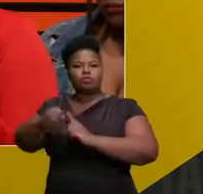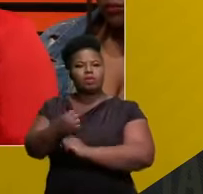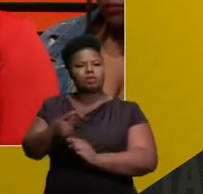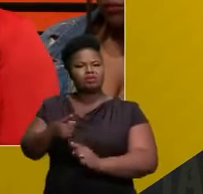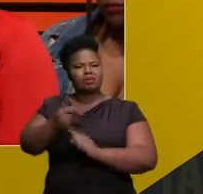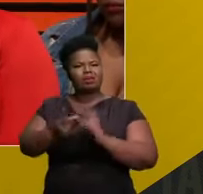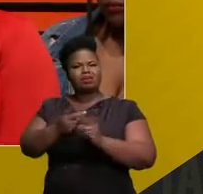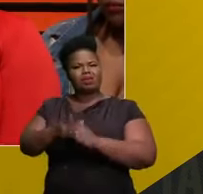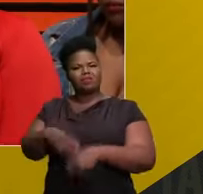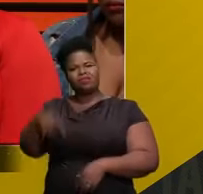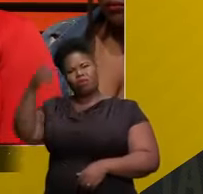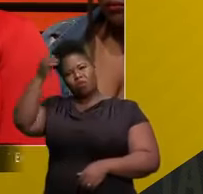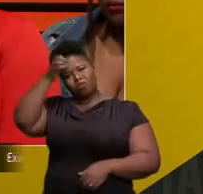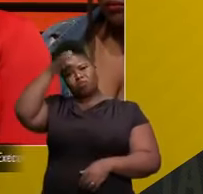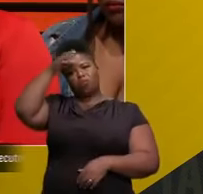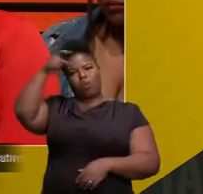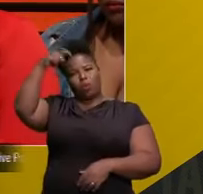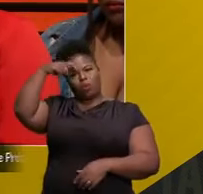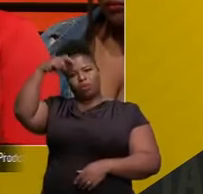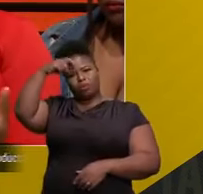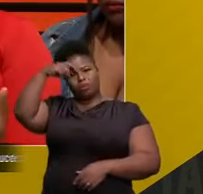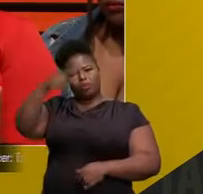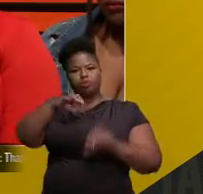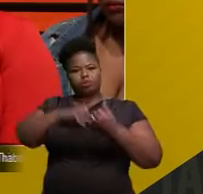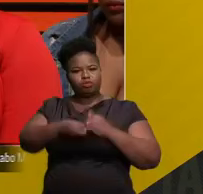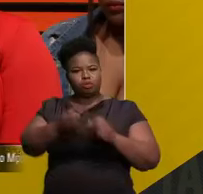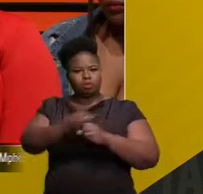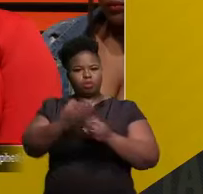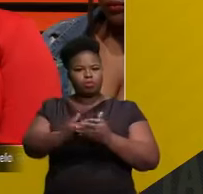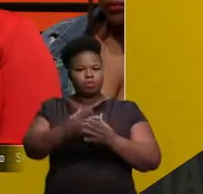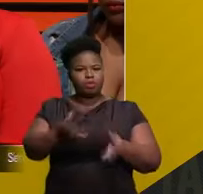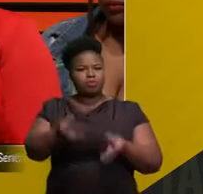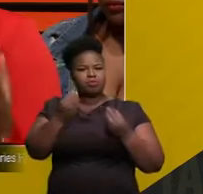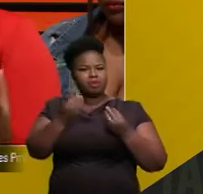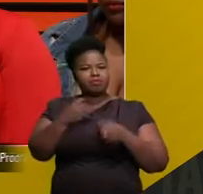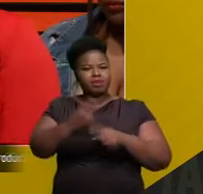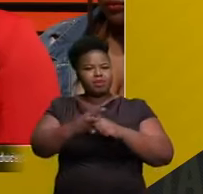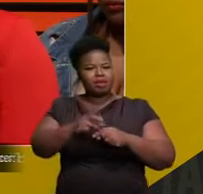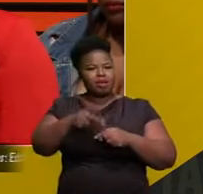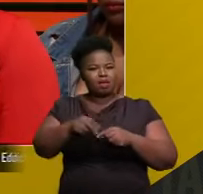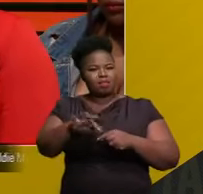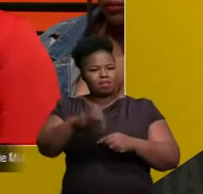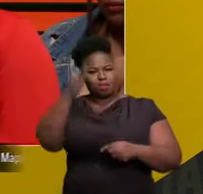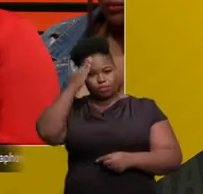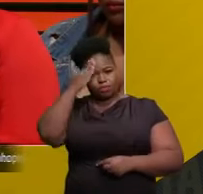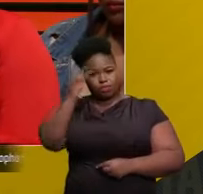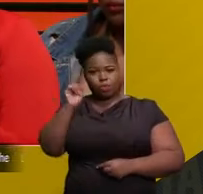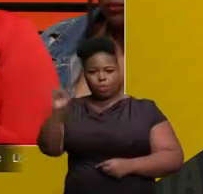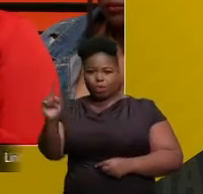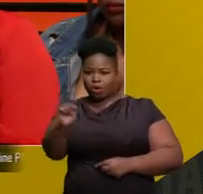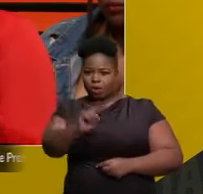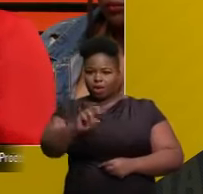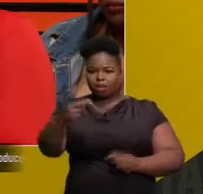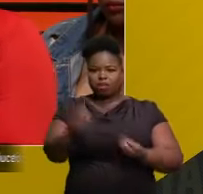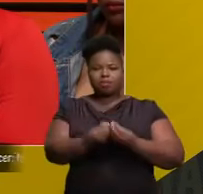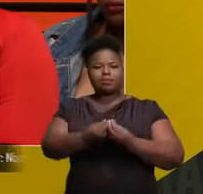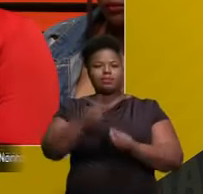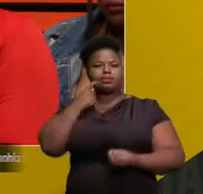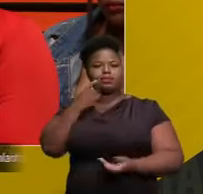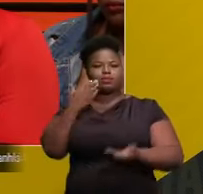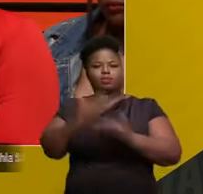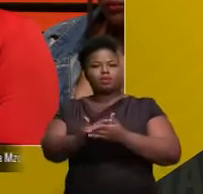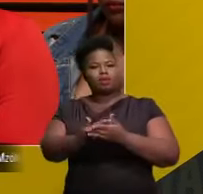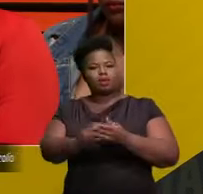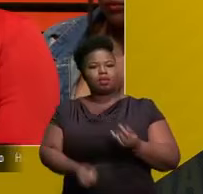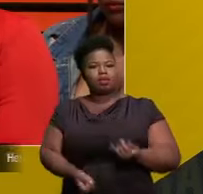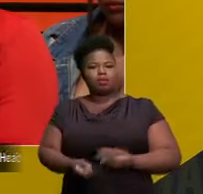What is wisdom? And wisdom is finding insight around certain spaces that you know would expose you greater